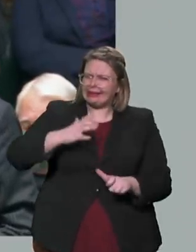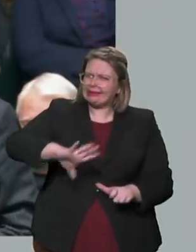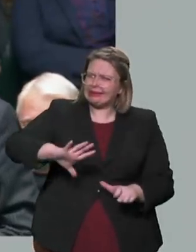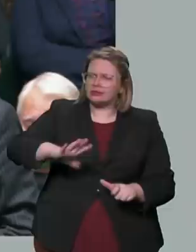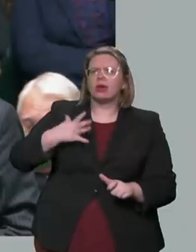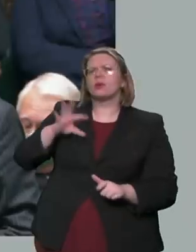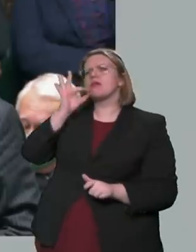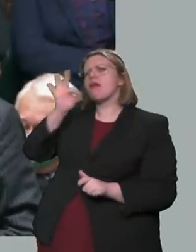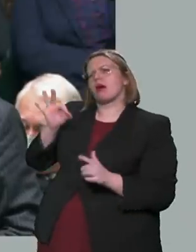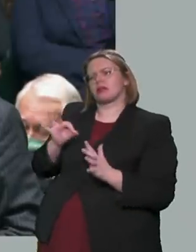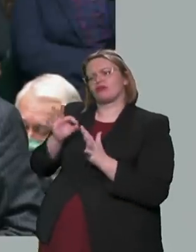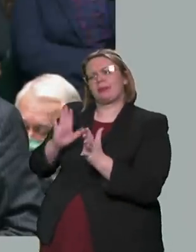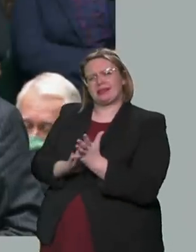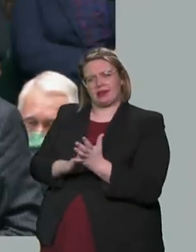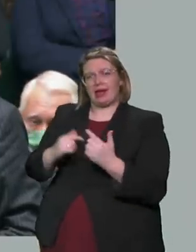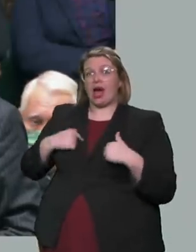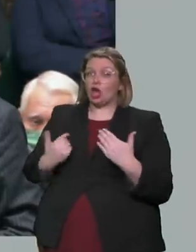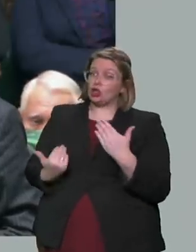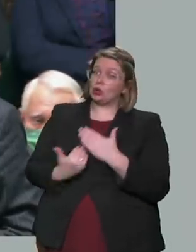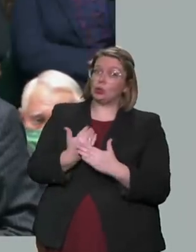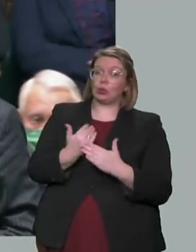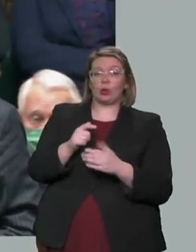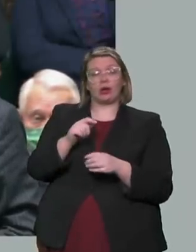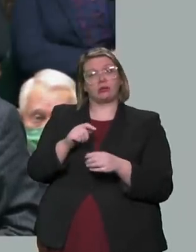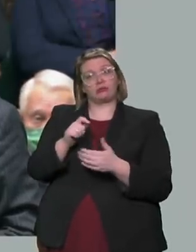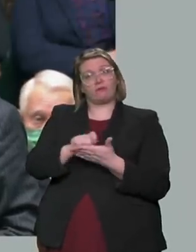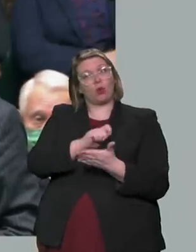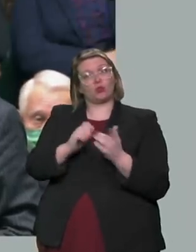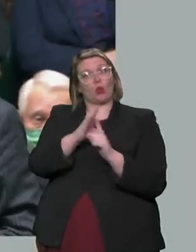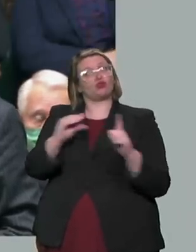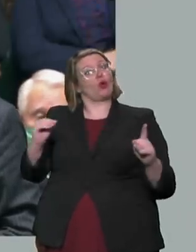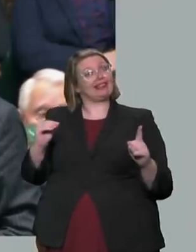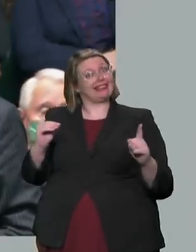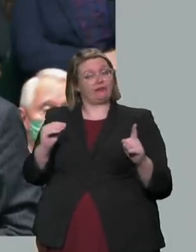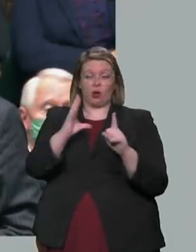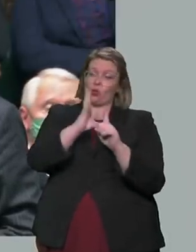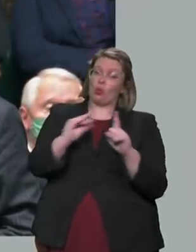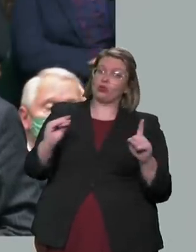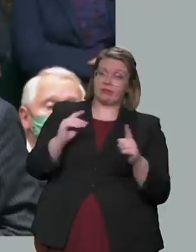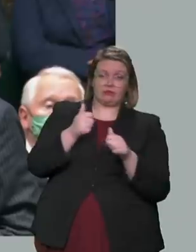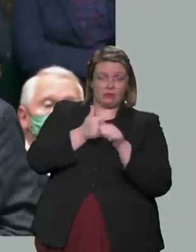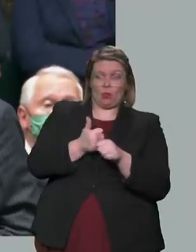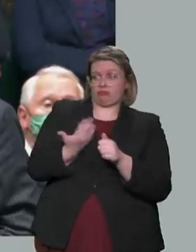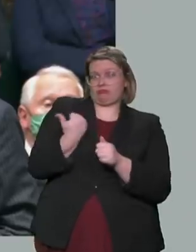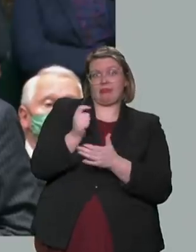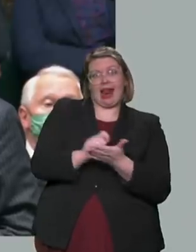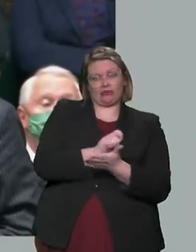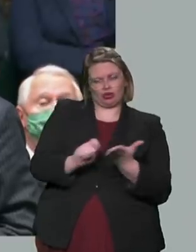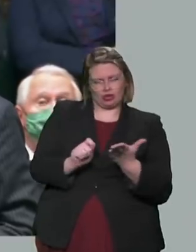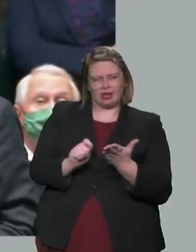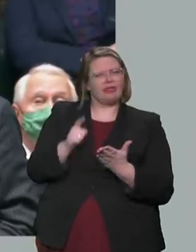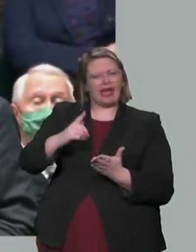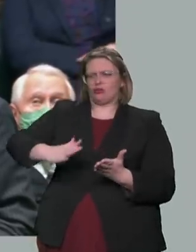new working class voters who voted Brexit did not vote to replace immigration from Europe with more immigration from the rest of the